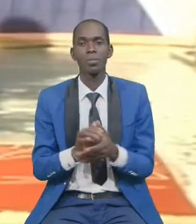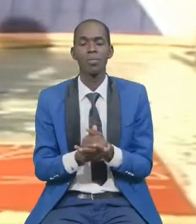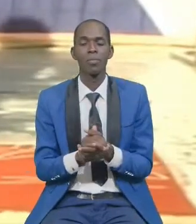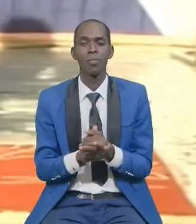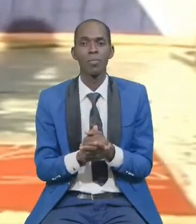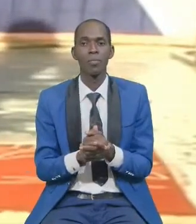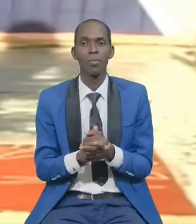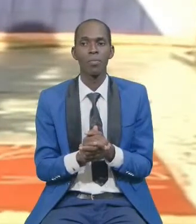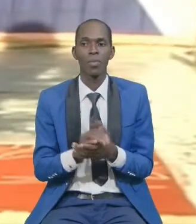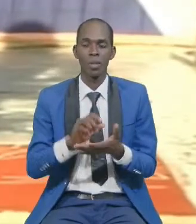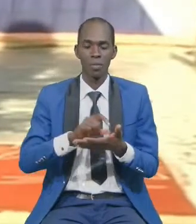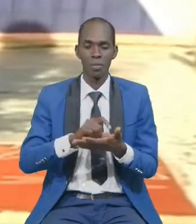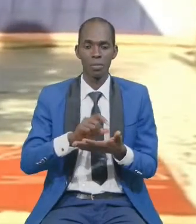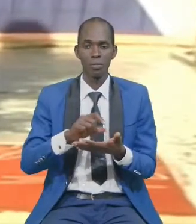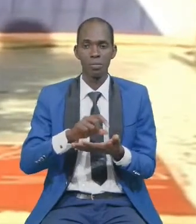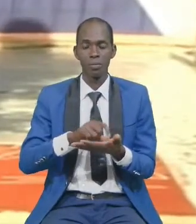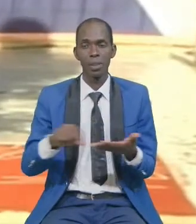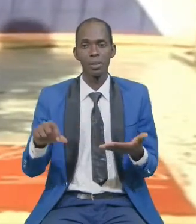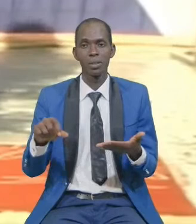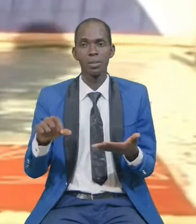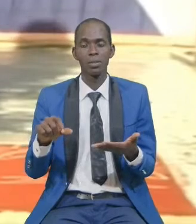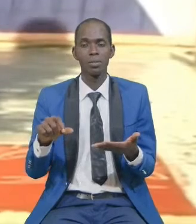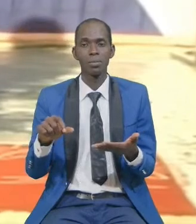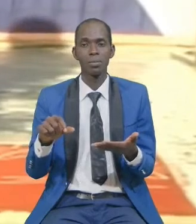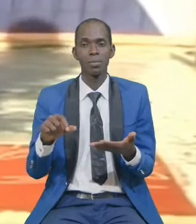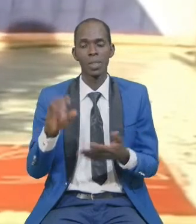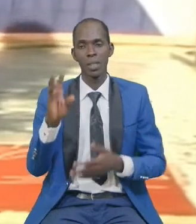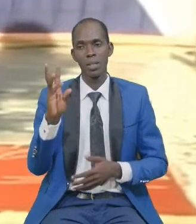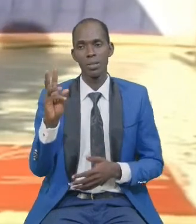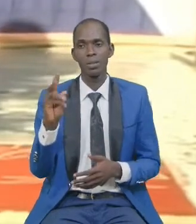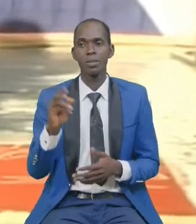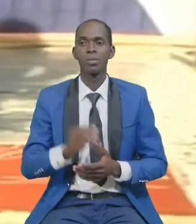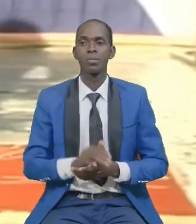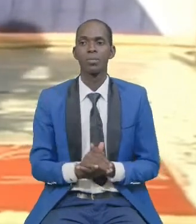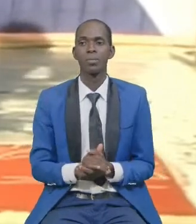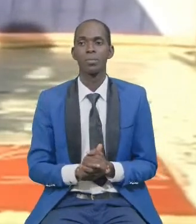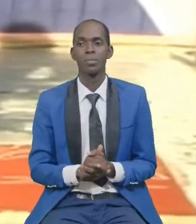reading here from verse 16.